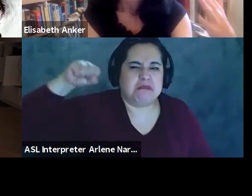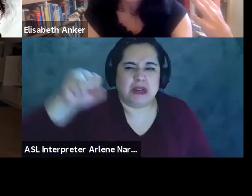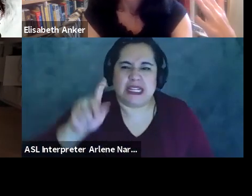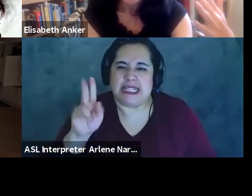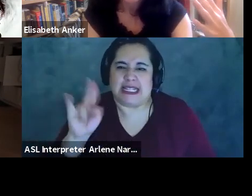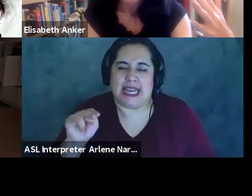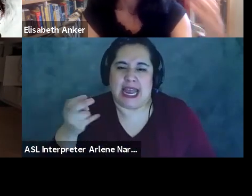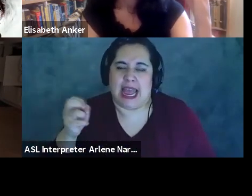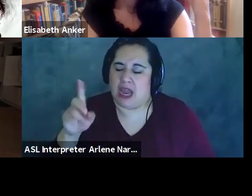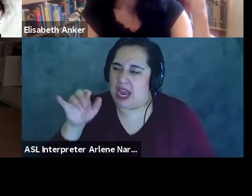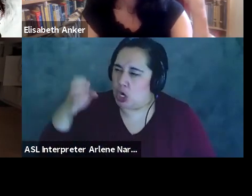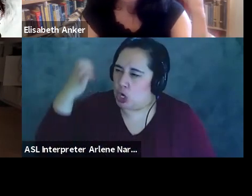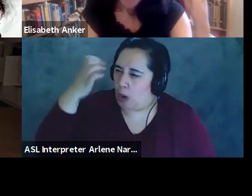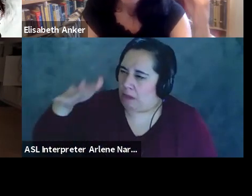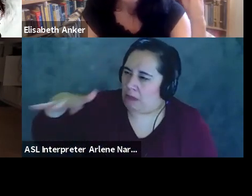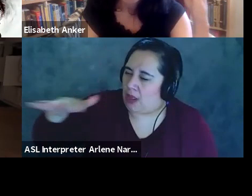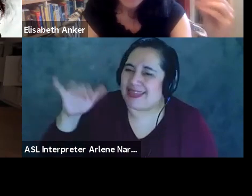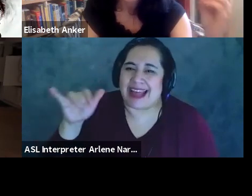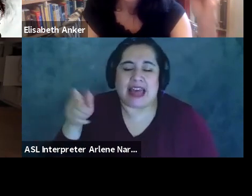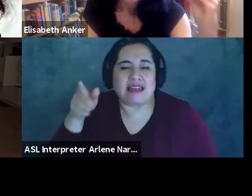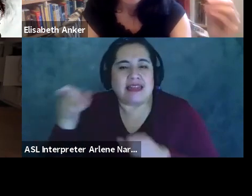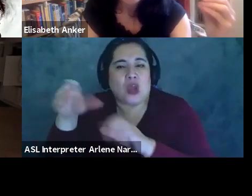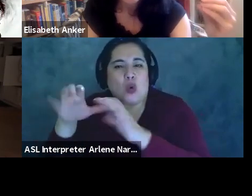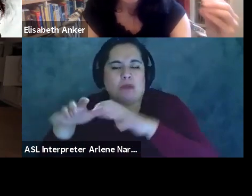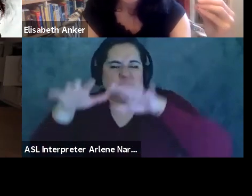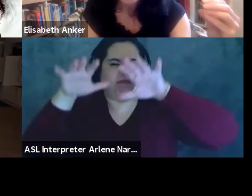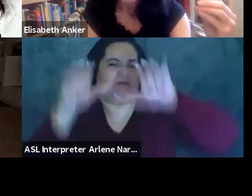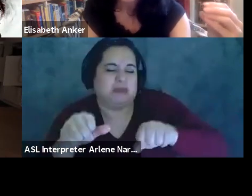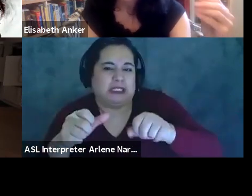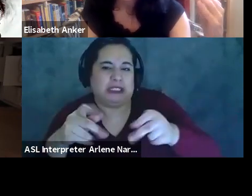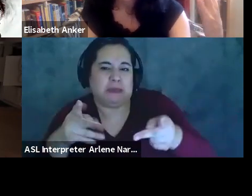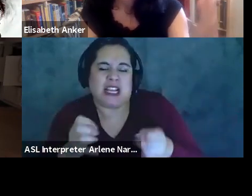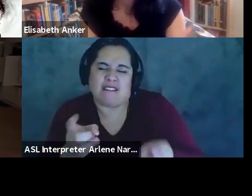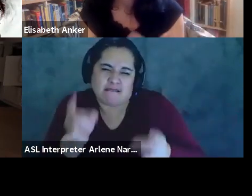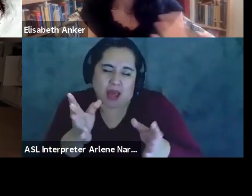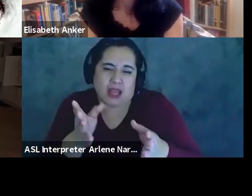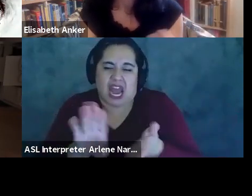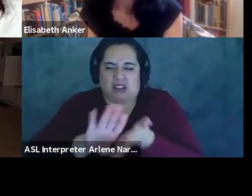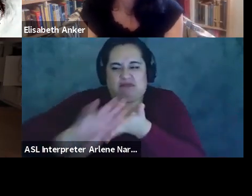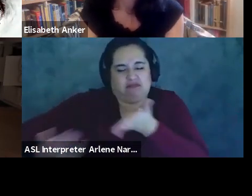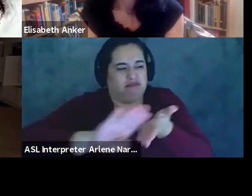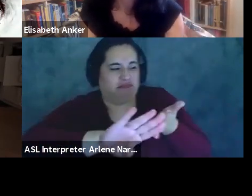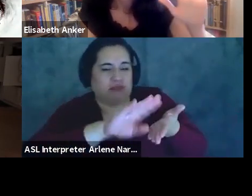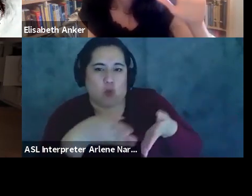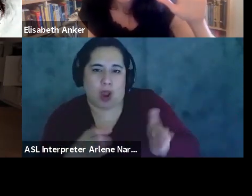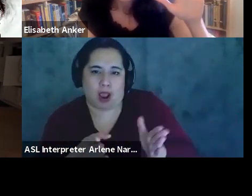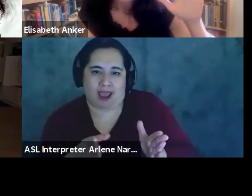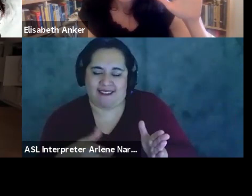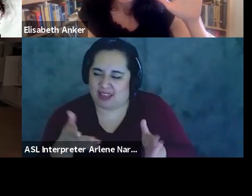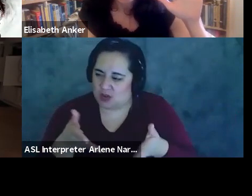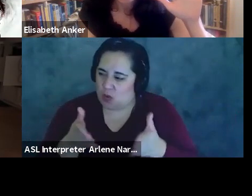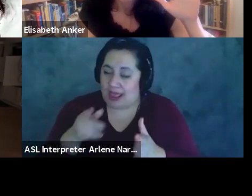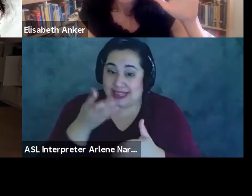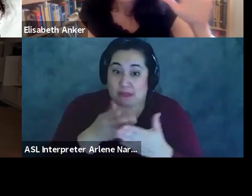reclamation of public space in an incredibly violent and exclusionary way. So I think there's a way in which some of this movement is